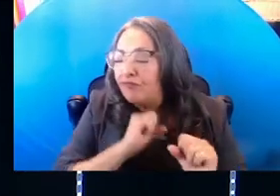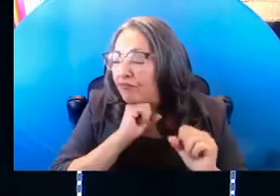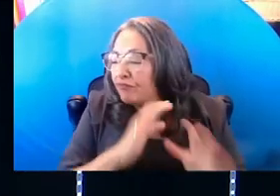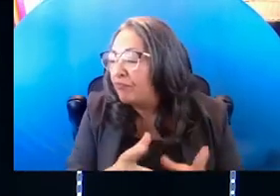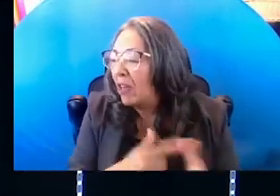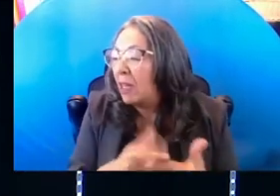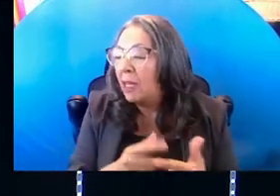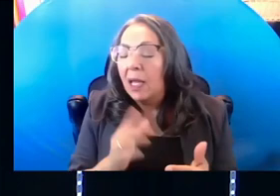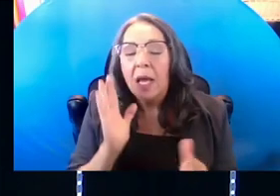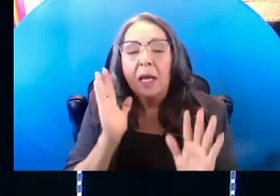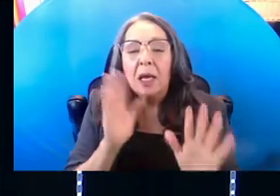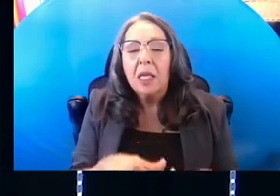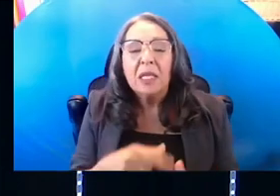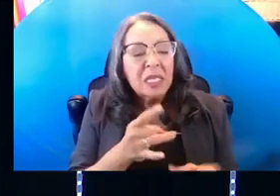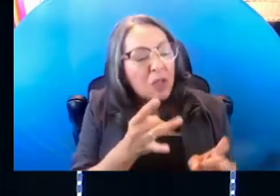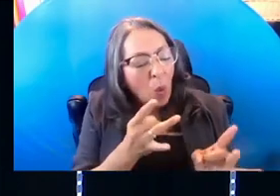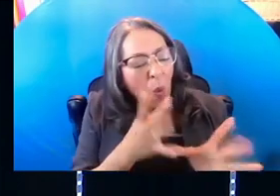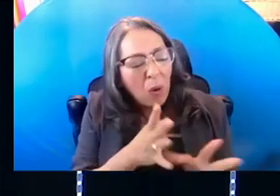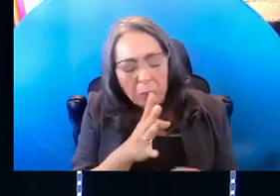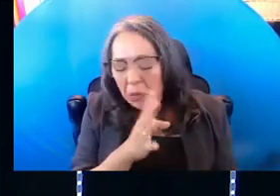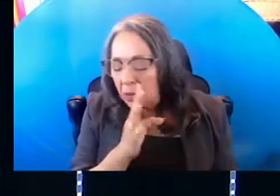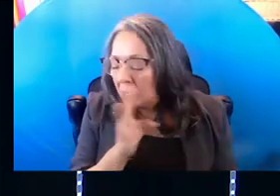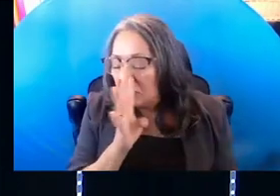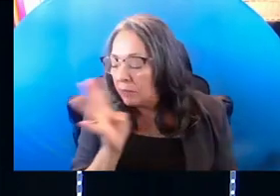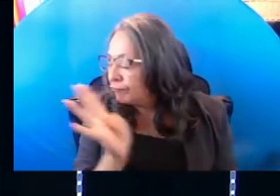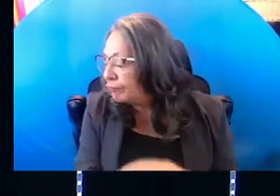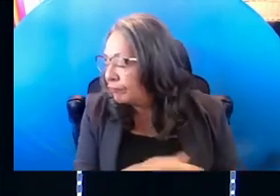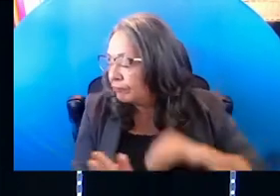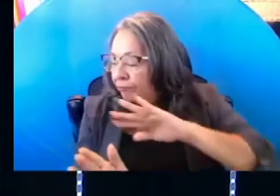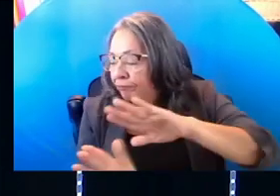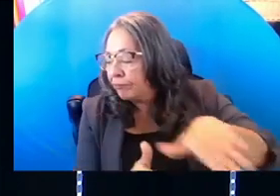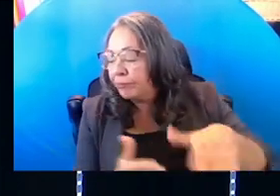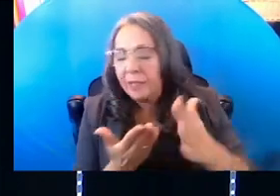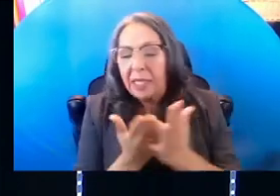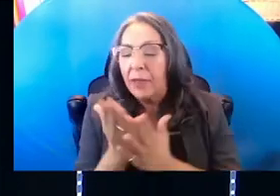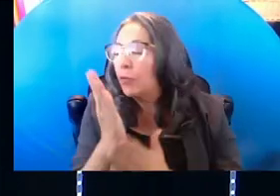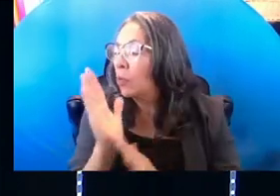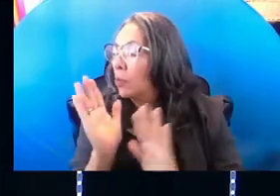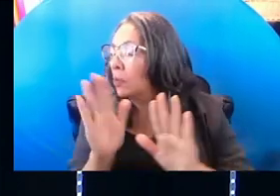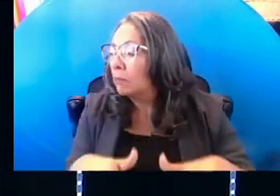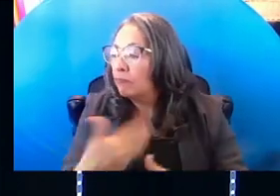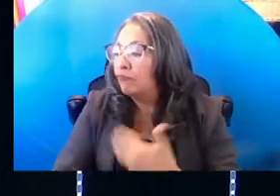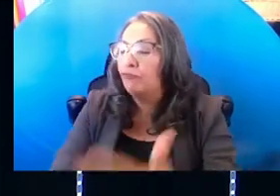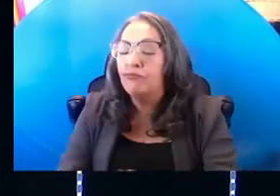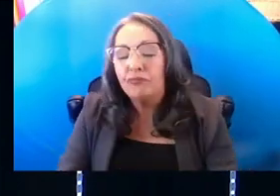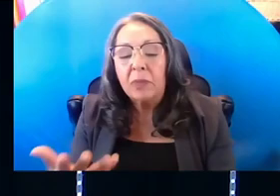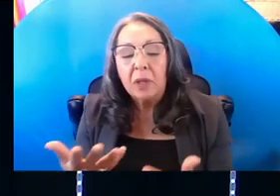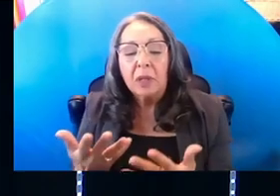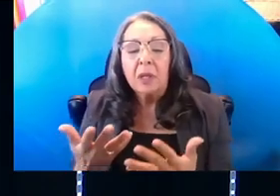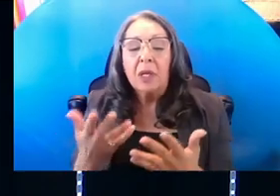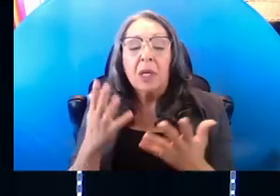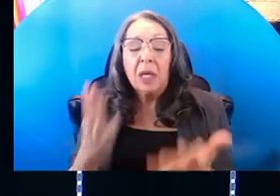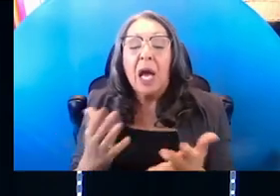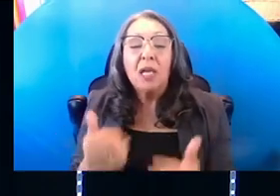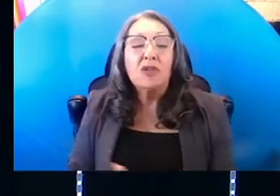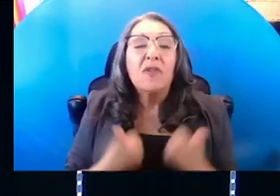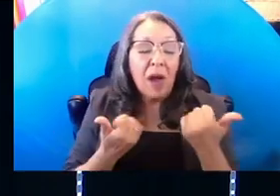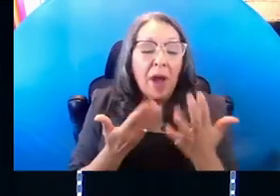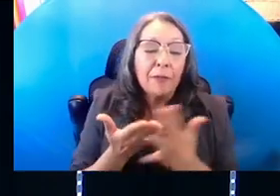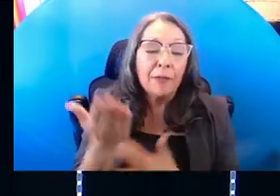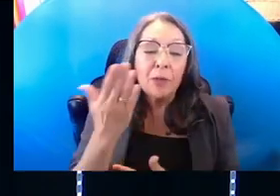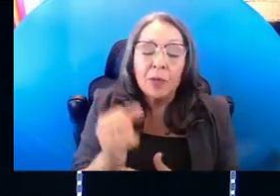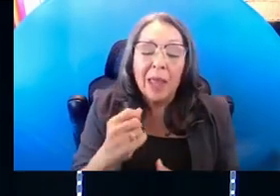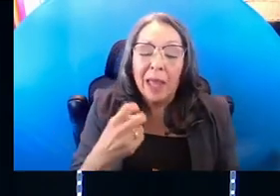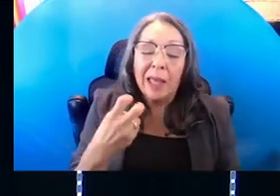It's just like, this is so bad. This is so hard that I'm just going to get through it. And I'm on autopilot and I survive through that